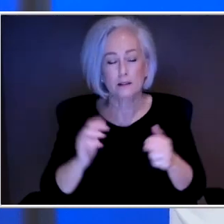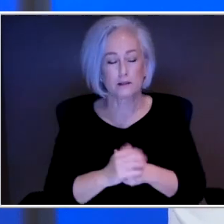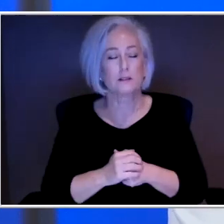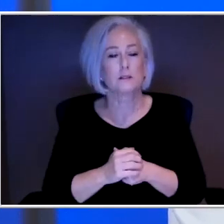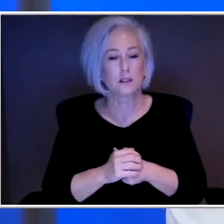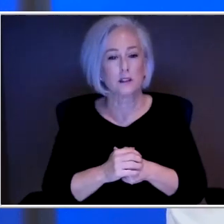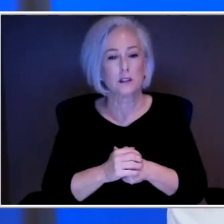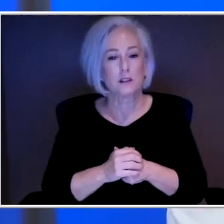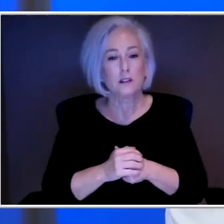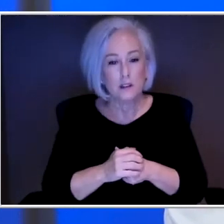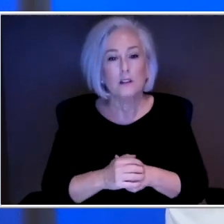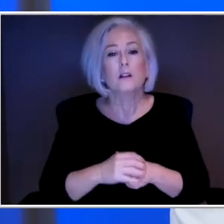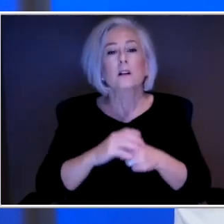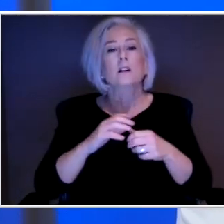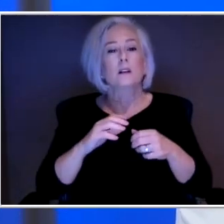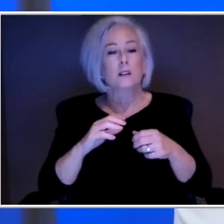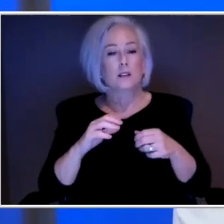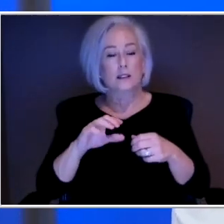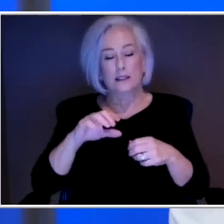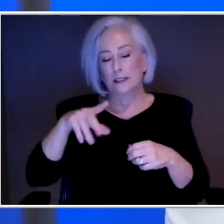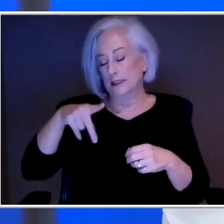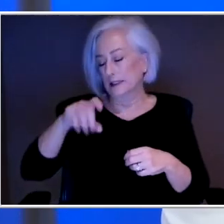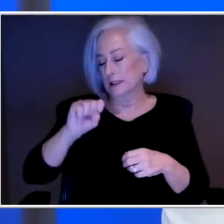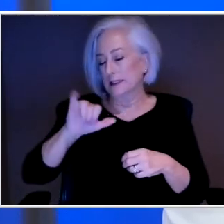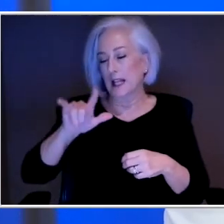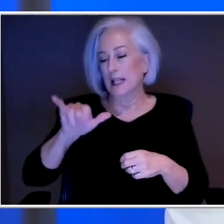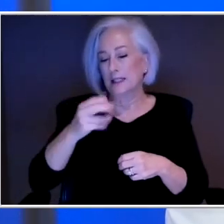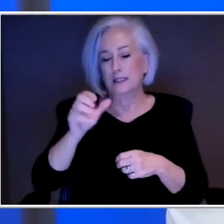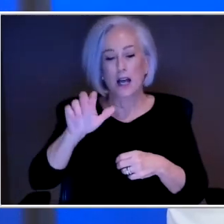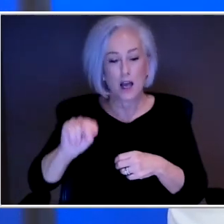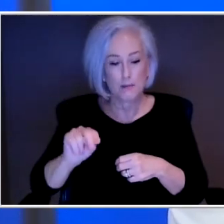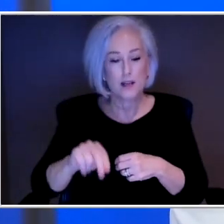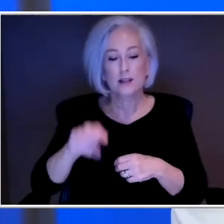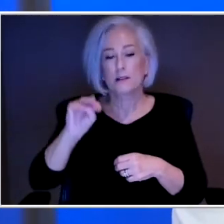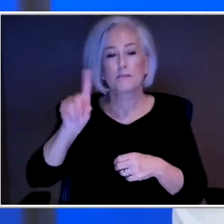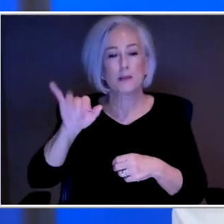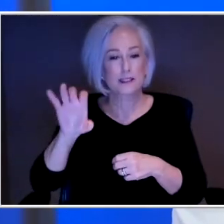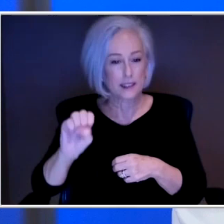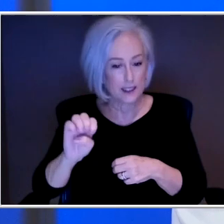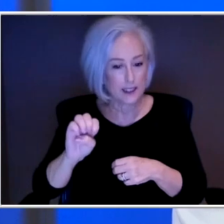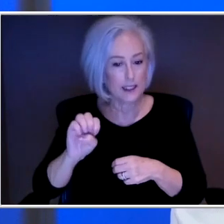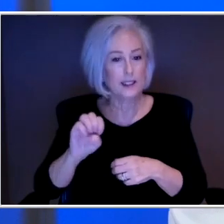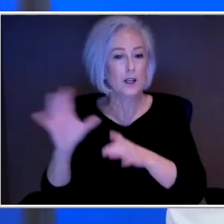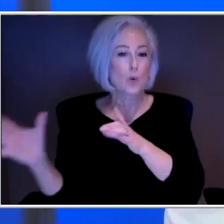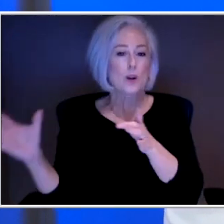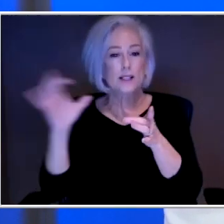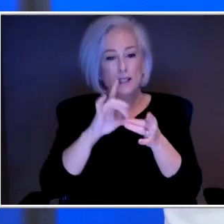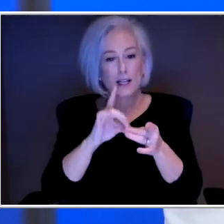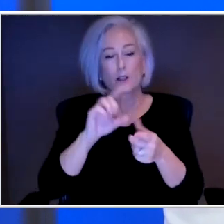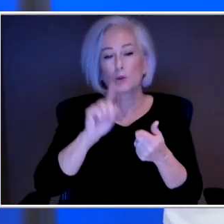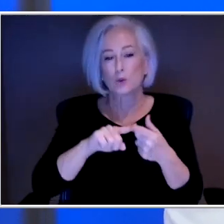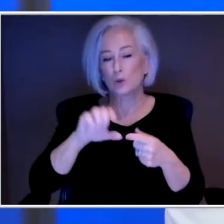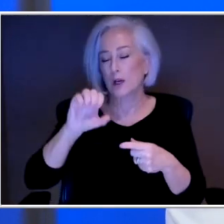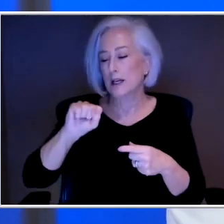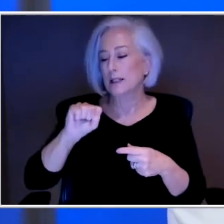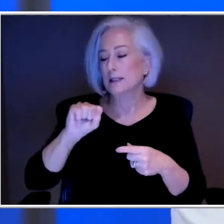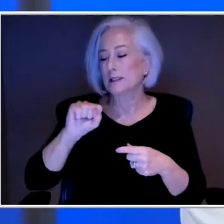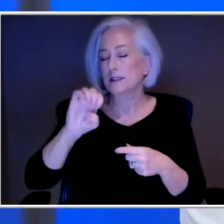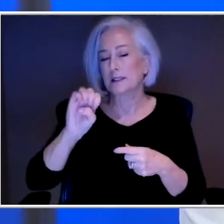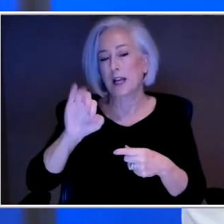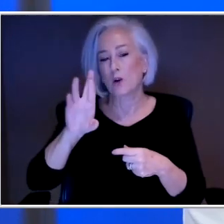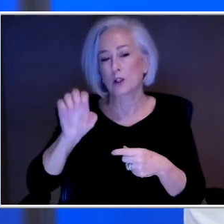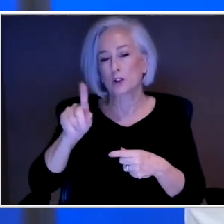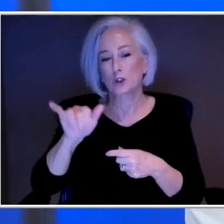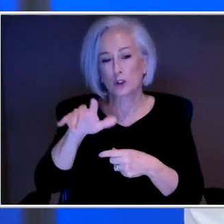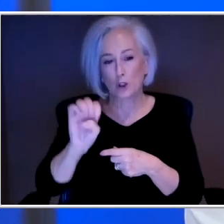classical psychedelics, psilocybin, LSD, mescaline, DMT, they bind to the serotonin receptor 5-HT2A, and basically what they do is they bind